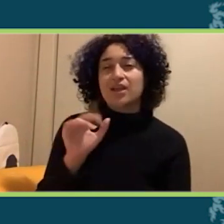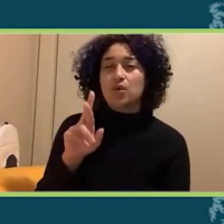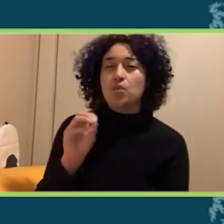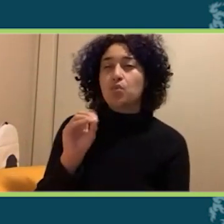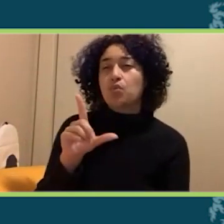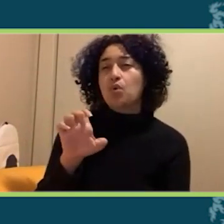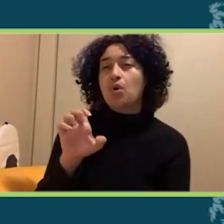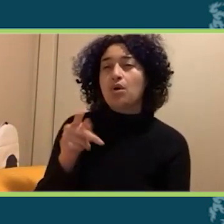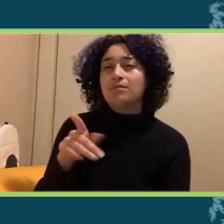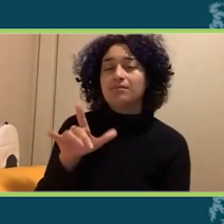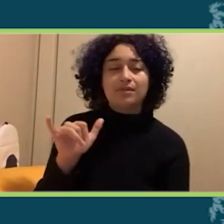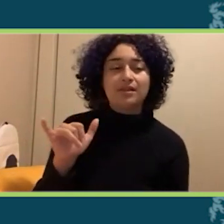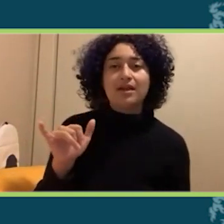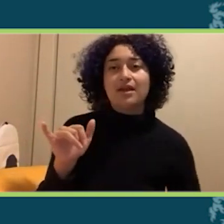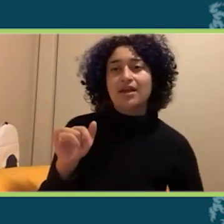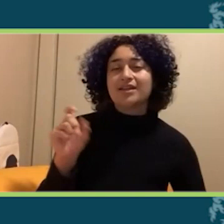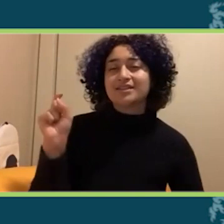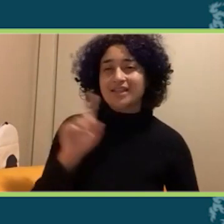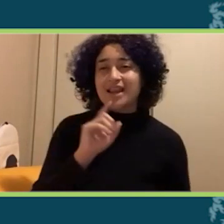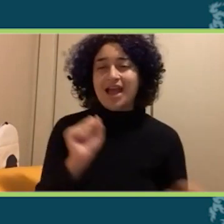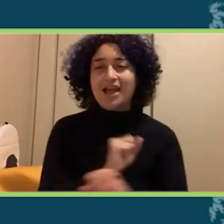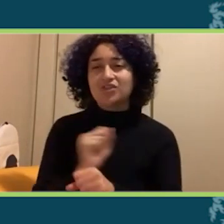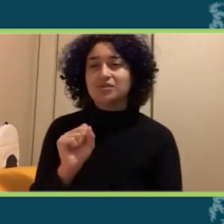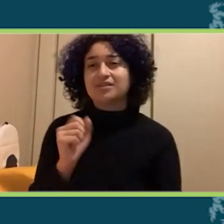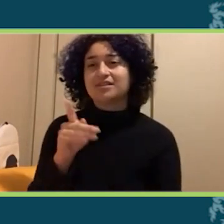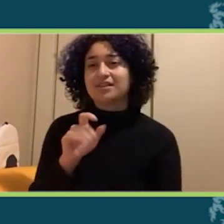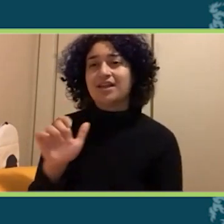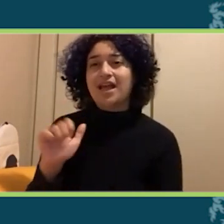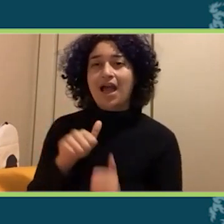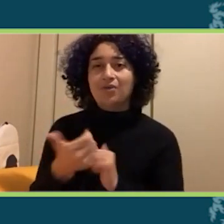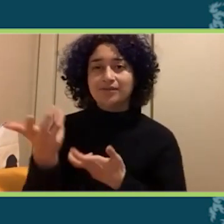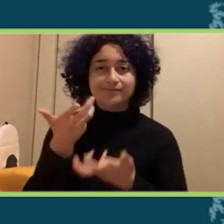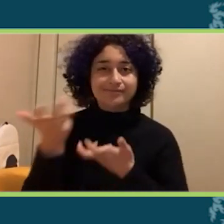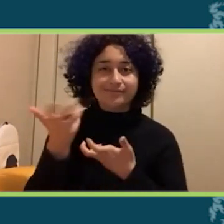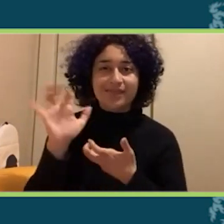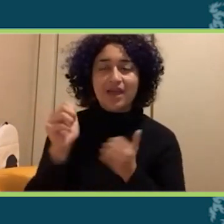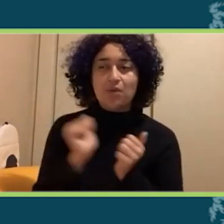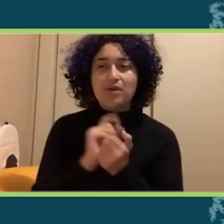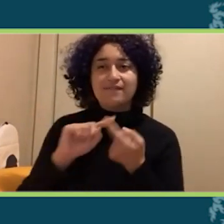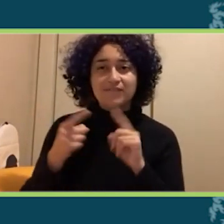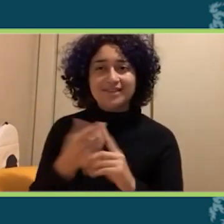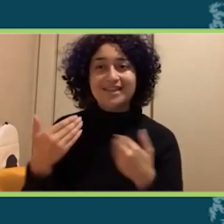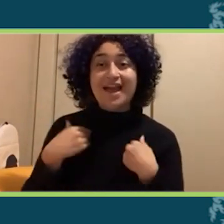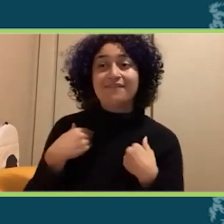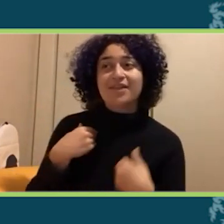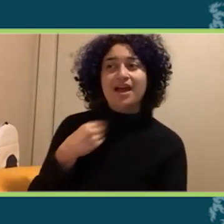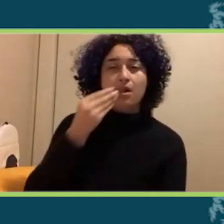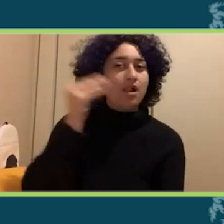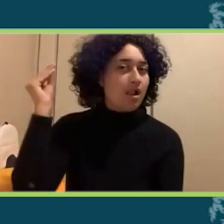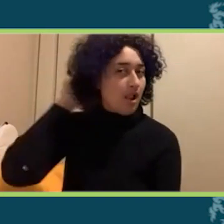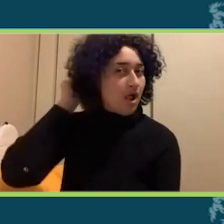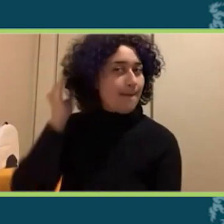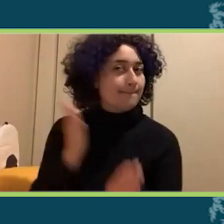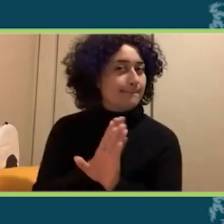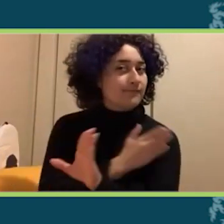actual skill. You need to like role play with friends on like how to do that and have that in your back pocket before the event happens.